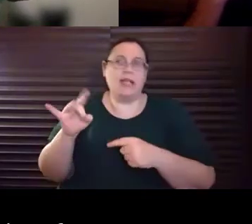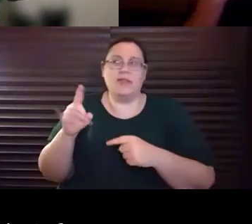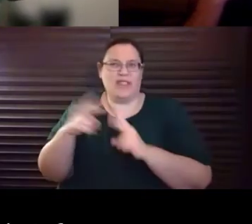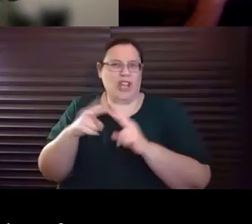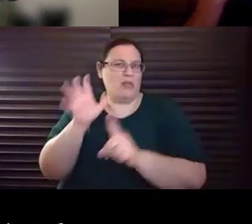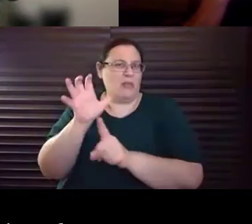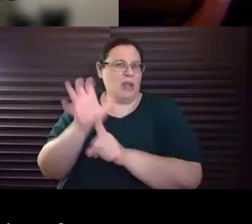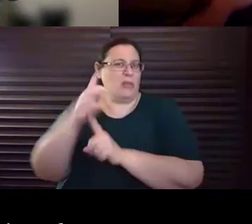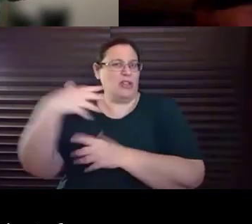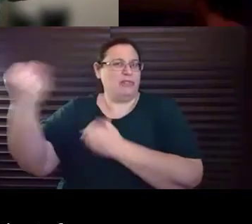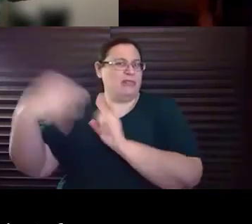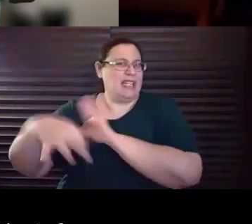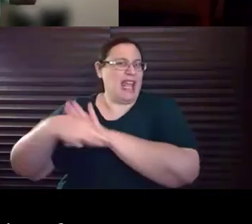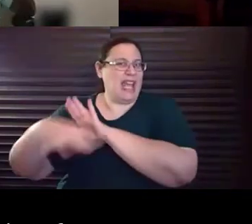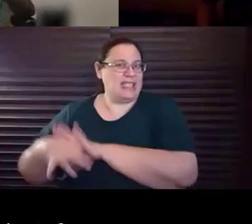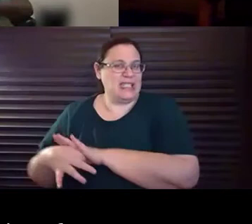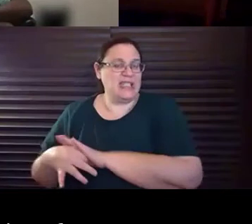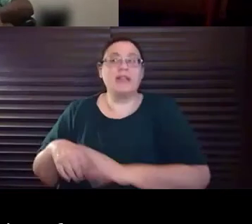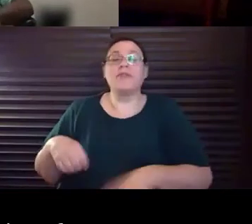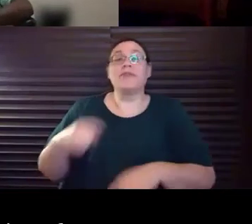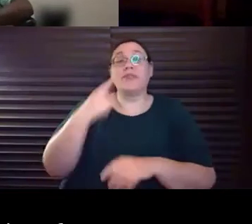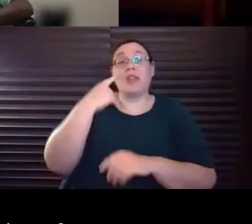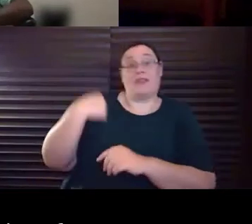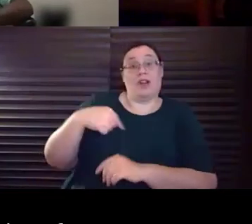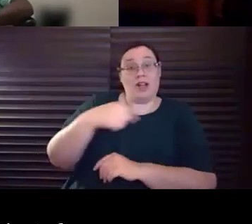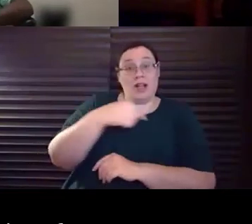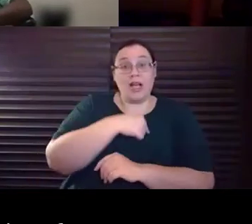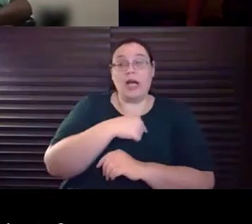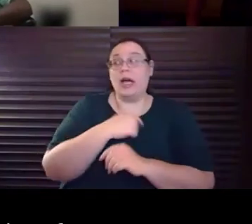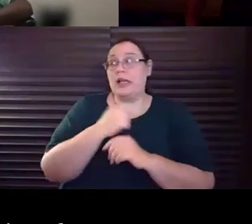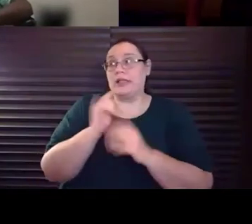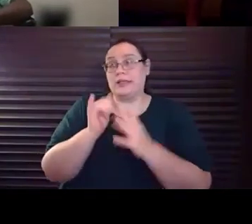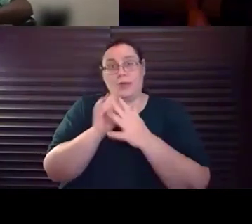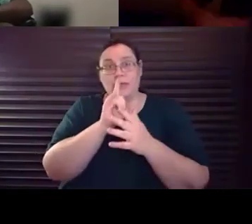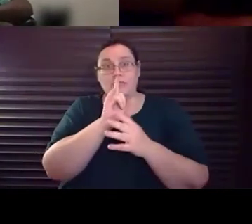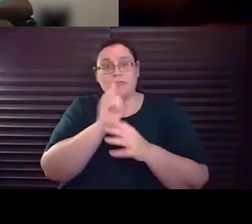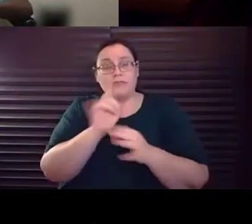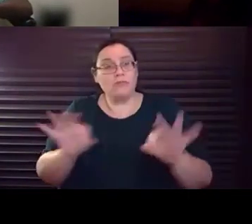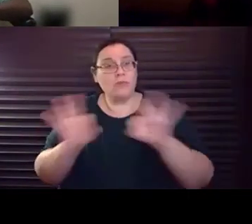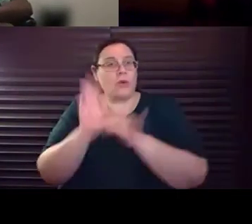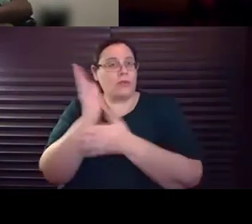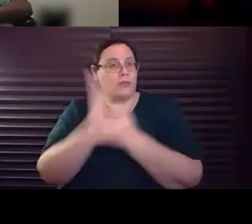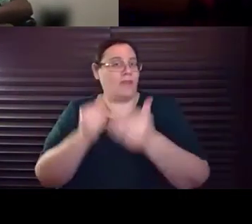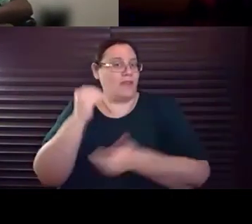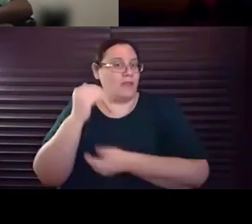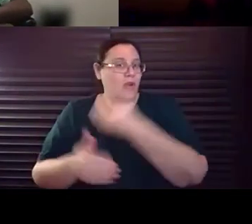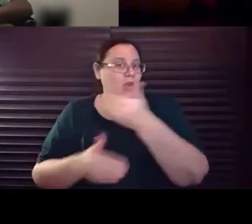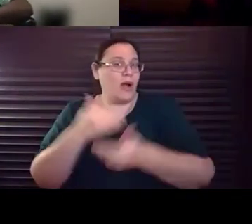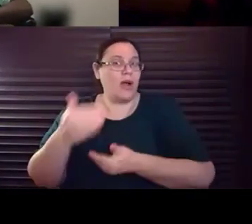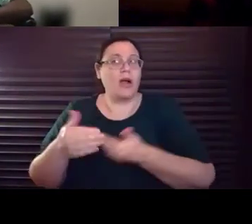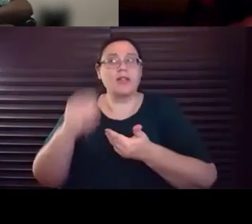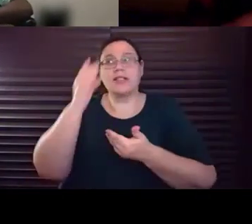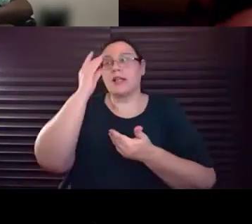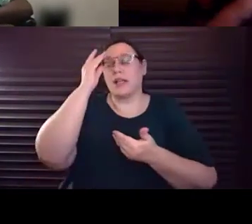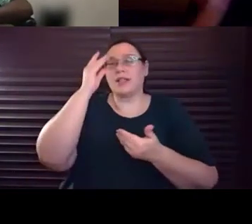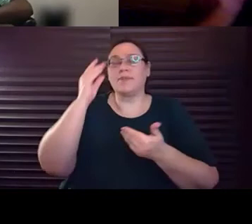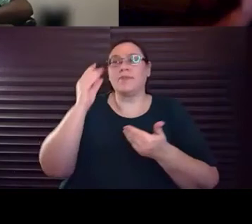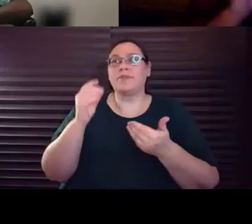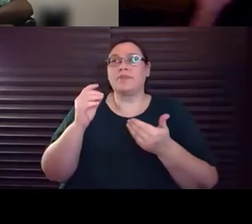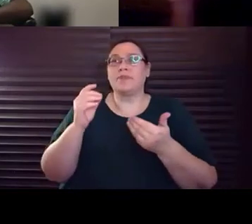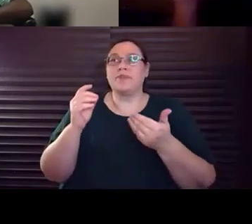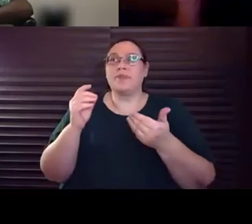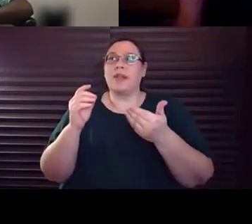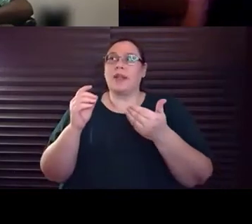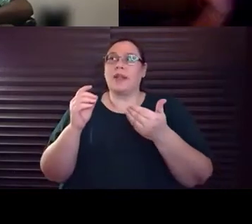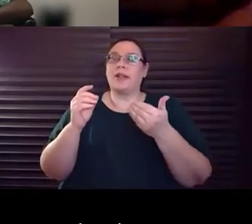I think that for us was a really important part of this process was not simply just, I keep